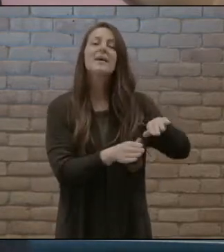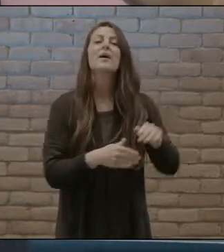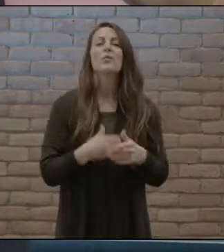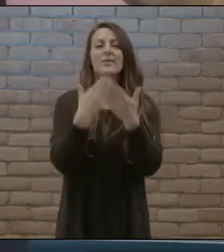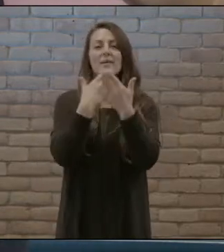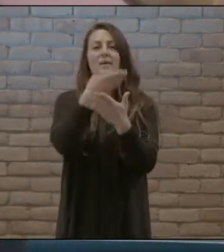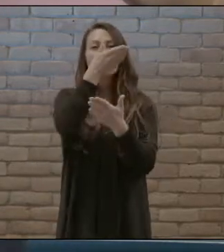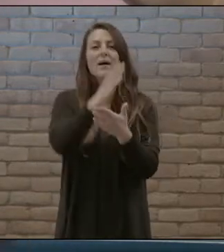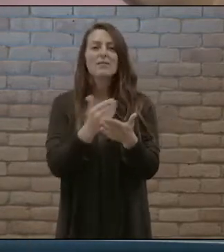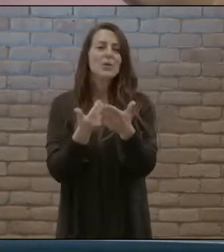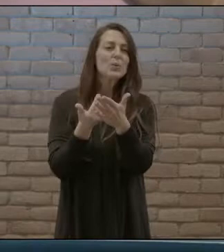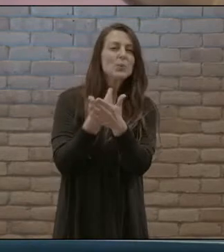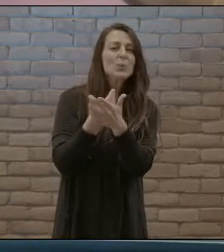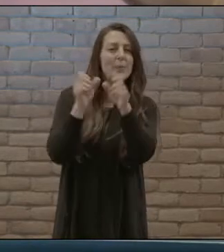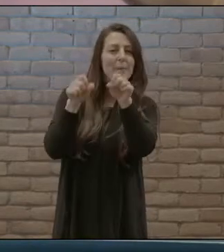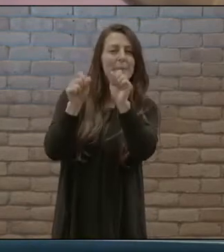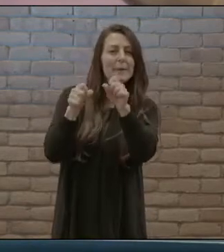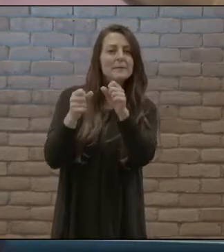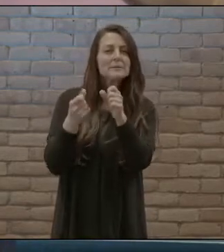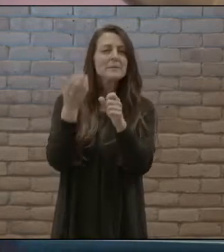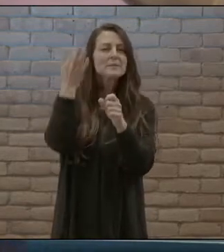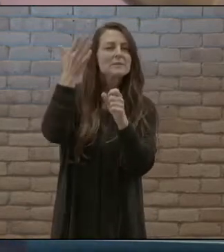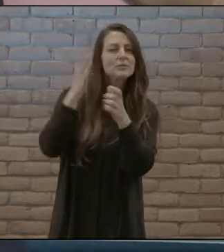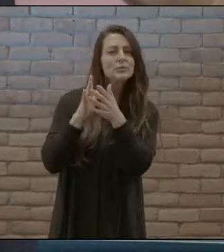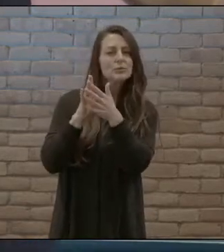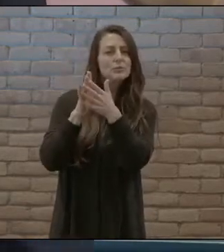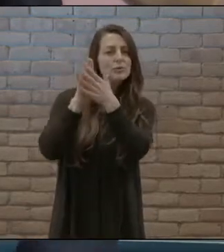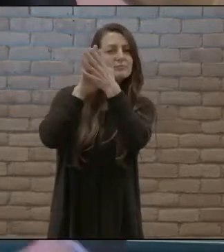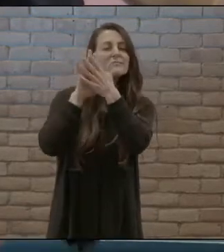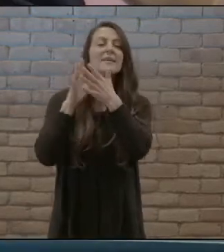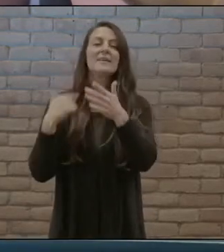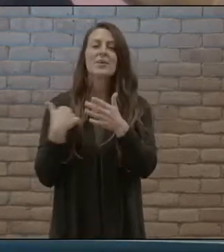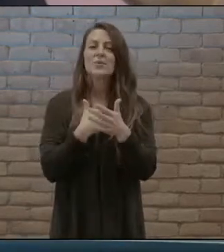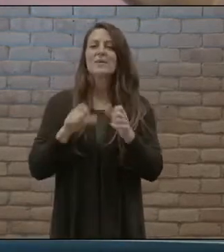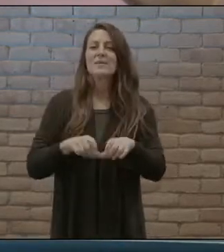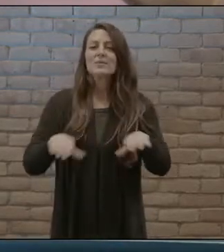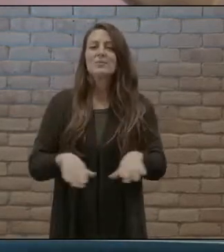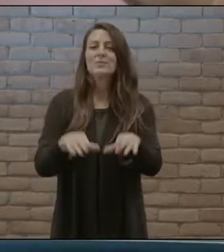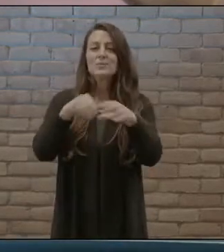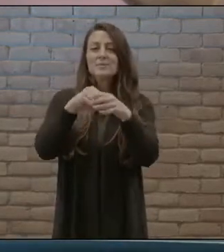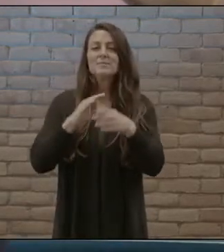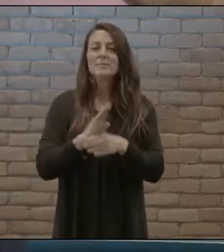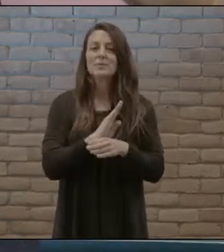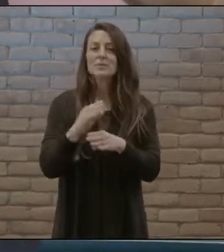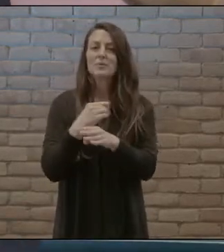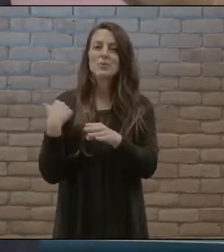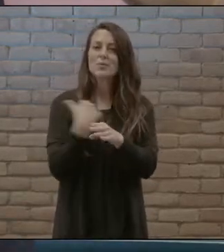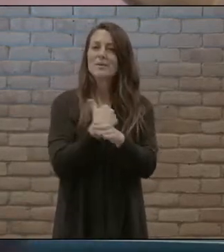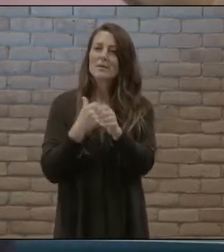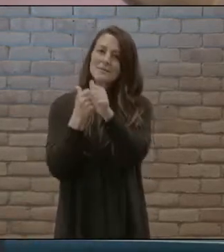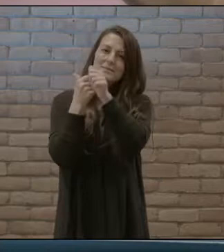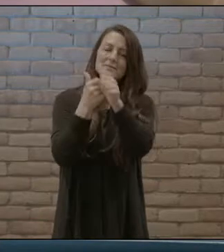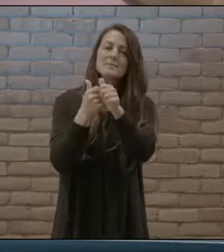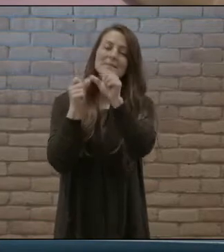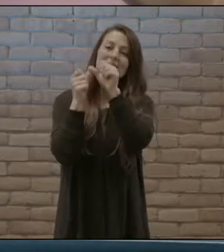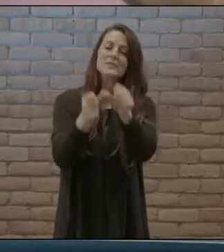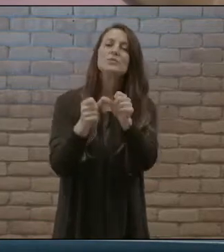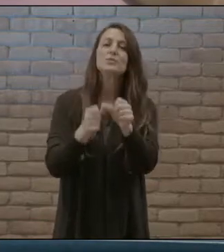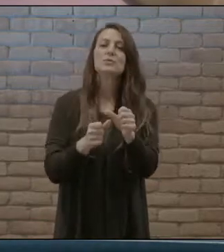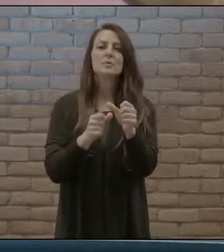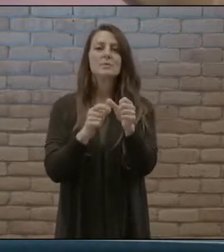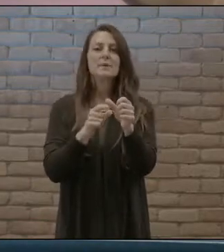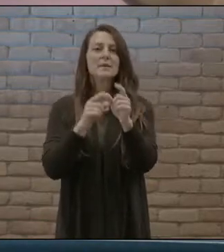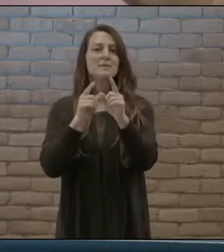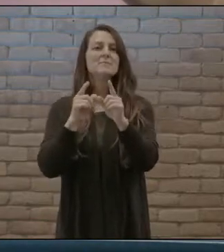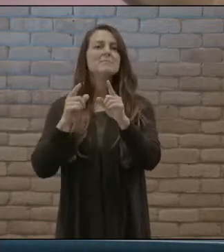and exciting things that we can do in ministry as we continue to be on mission with the Father in that way.